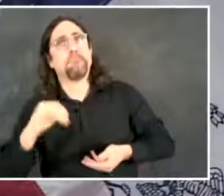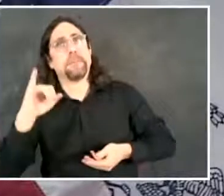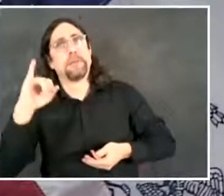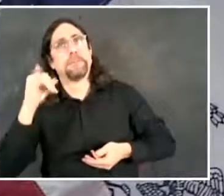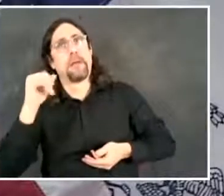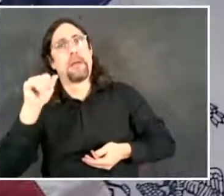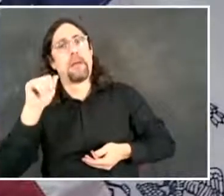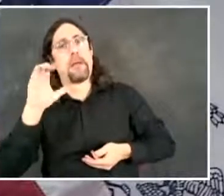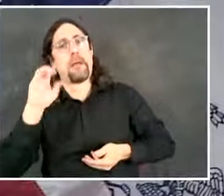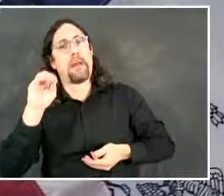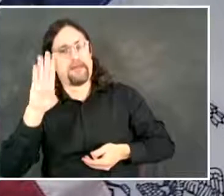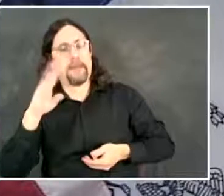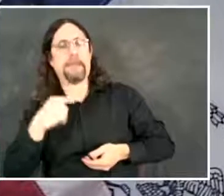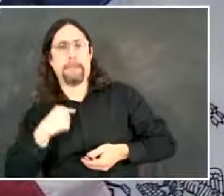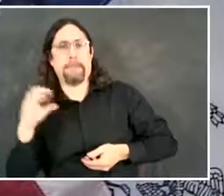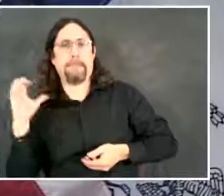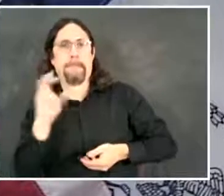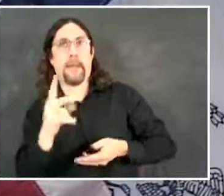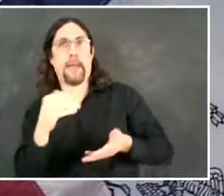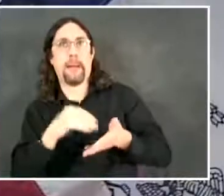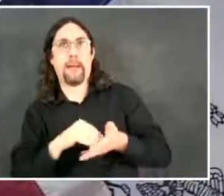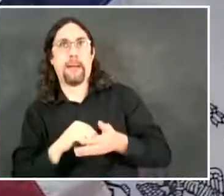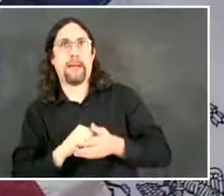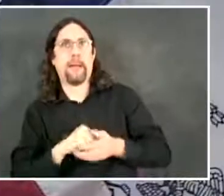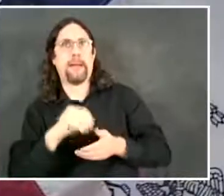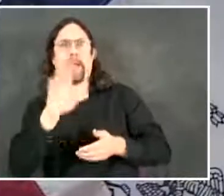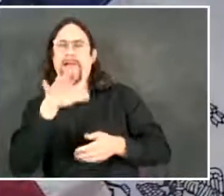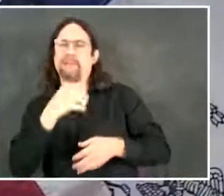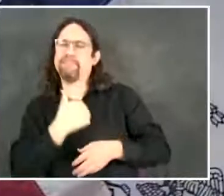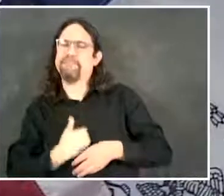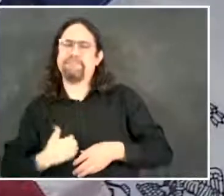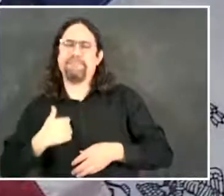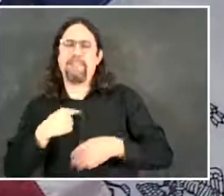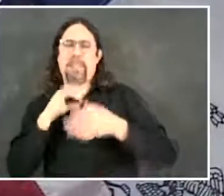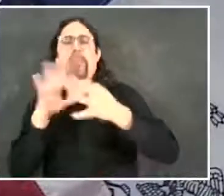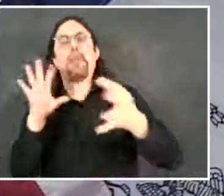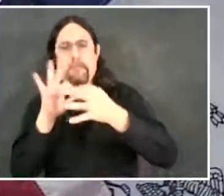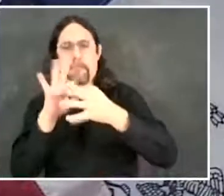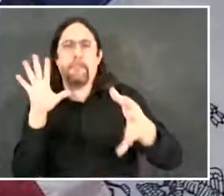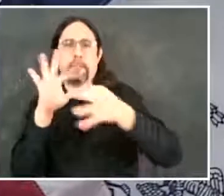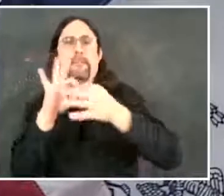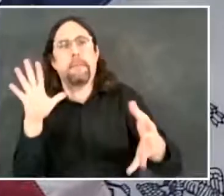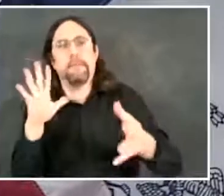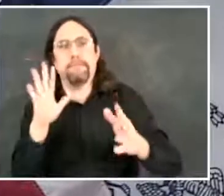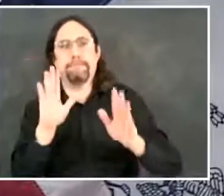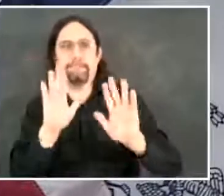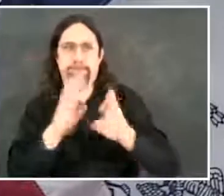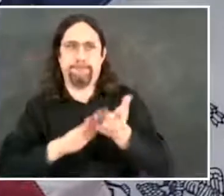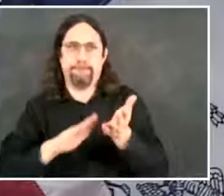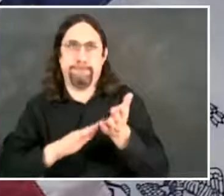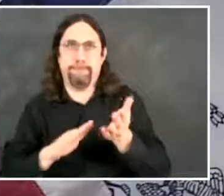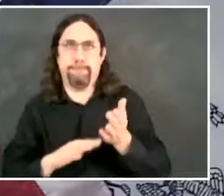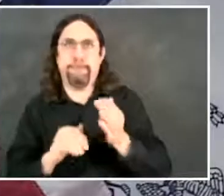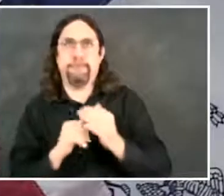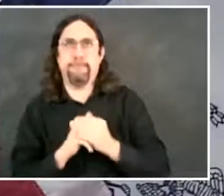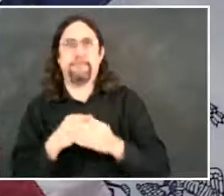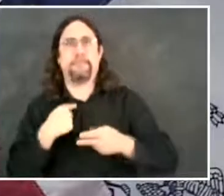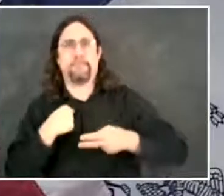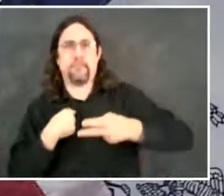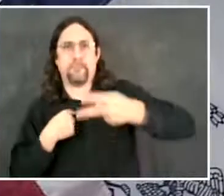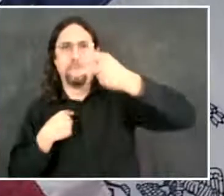assistance. If I can ask two questions. First, how would you ensure that